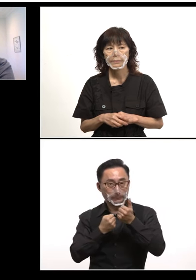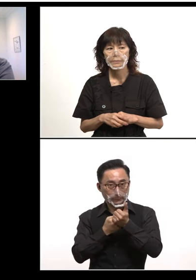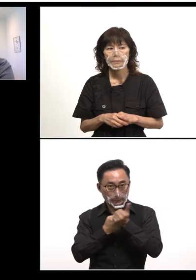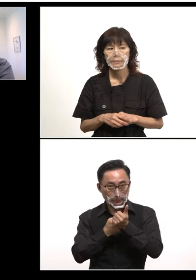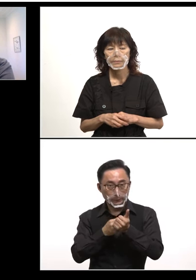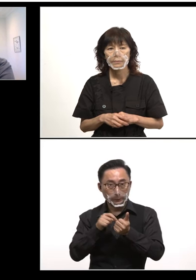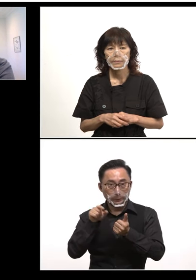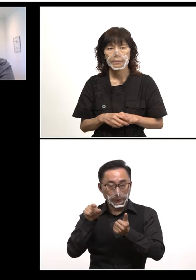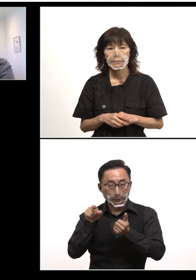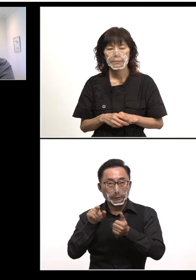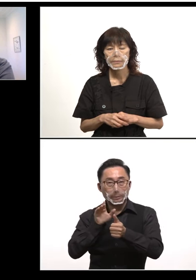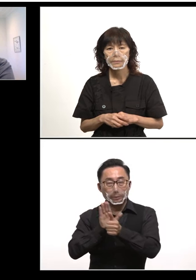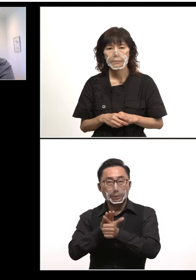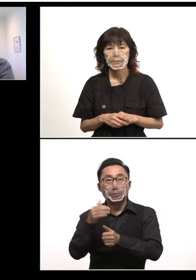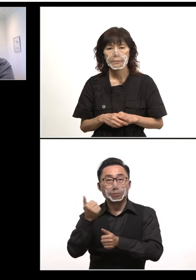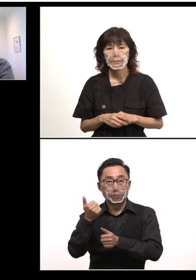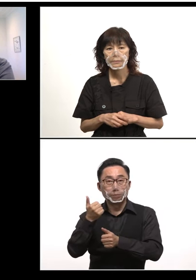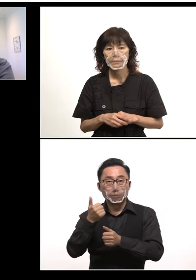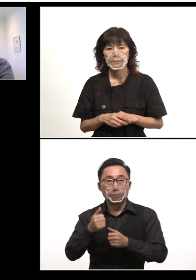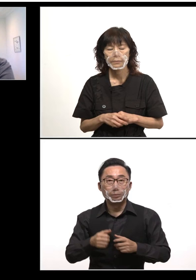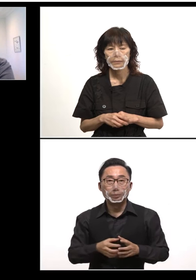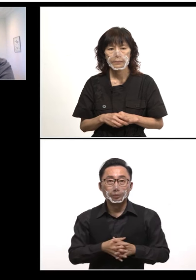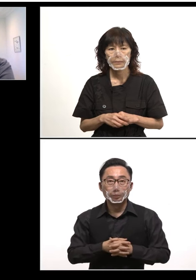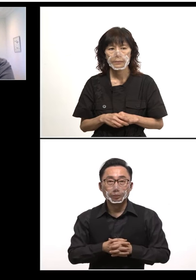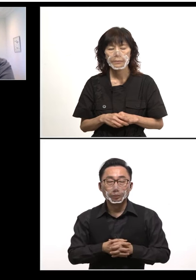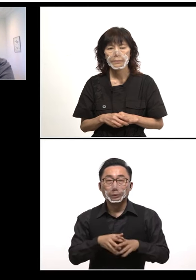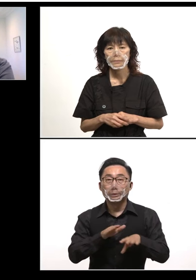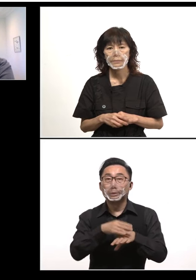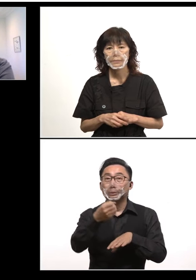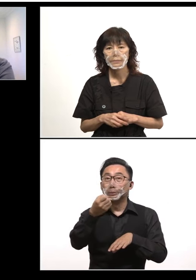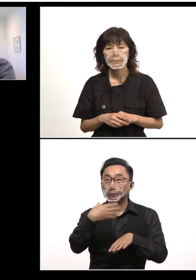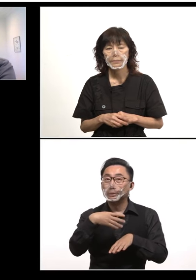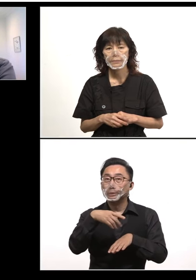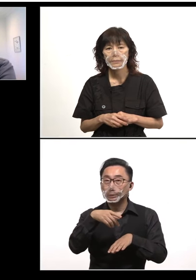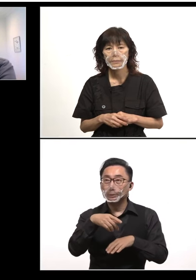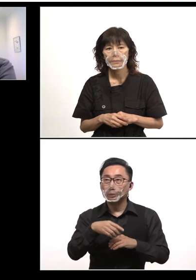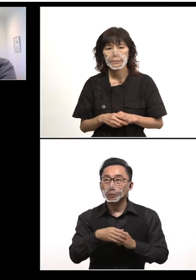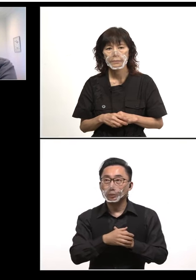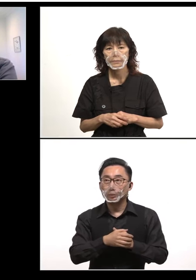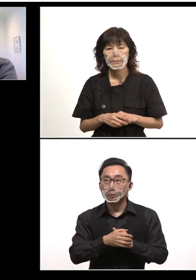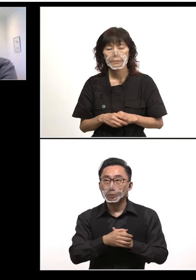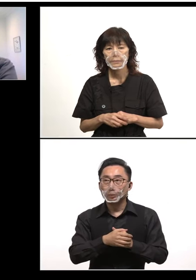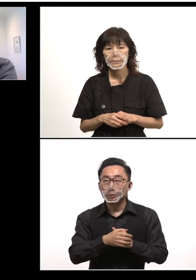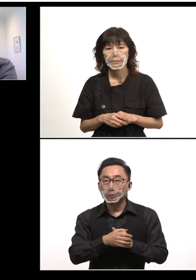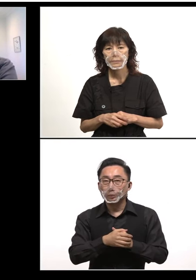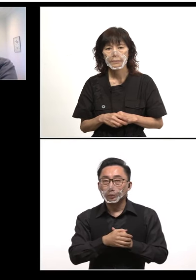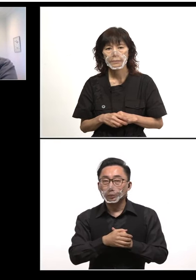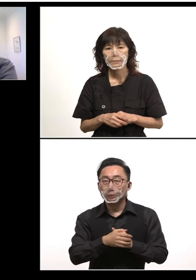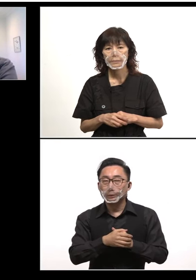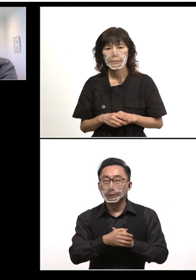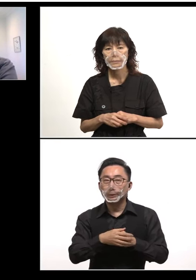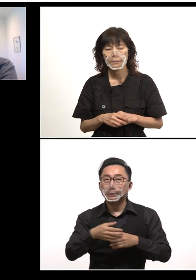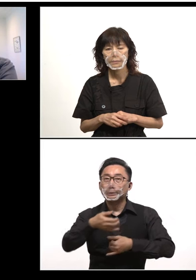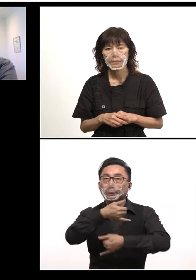was talk about why isn't there, for example, sign language at every show. There's only for one of the many shows.